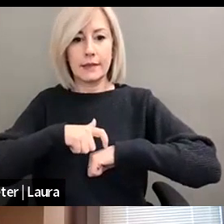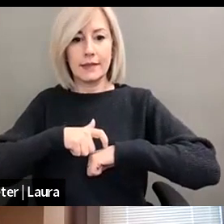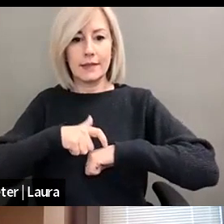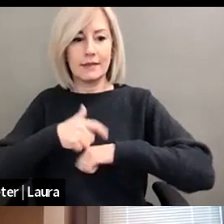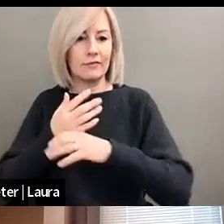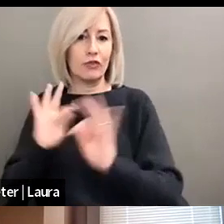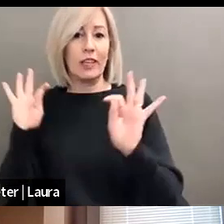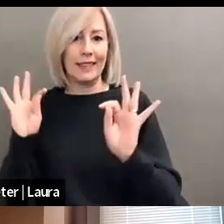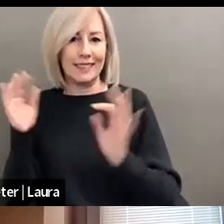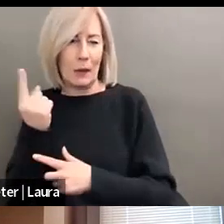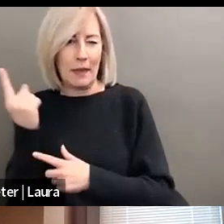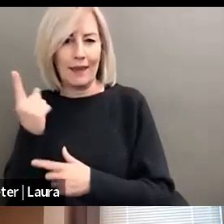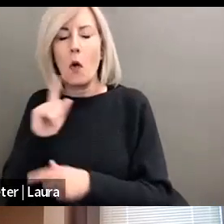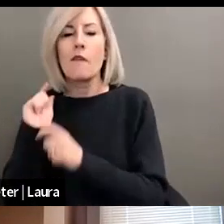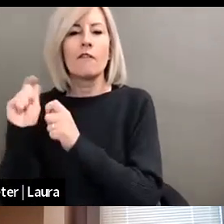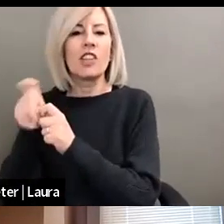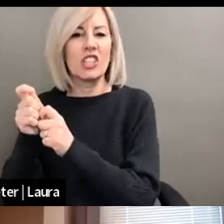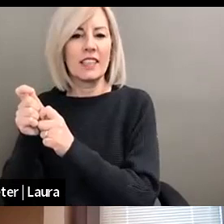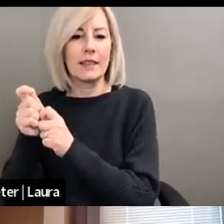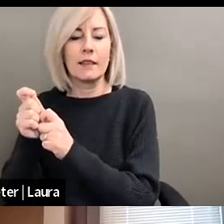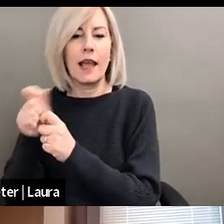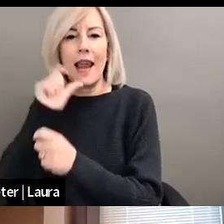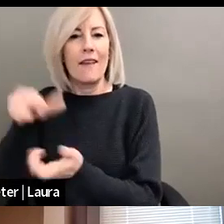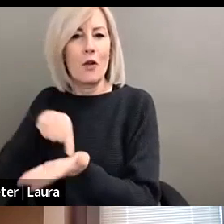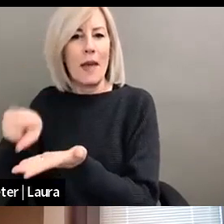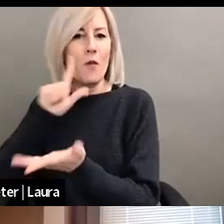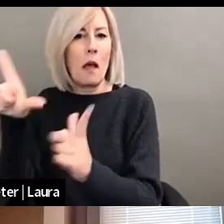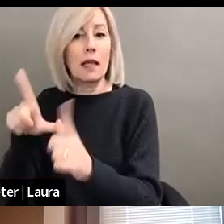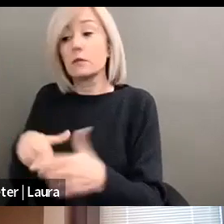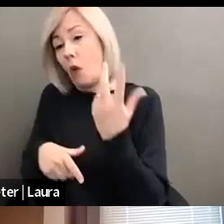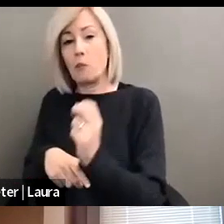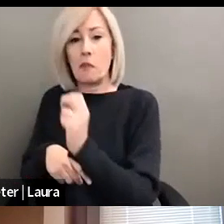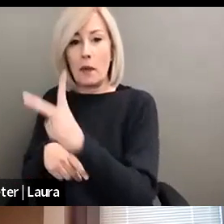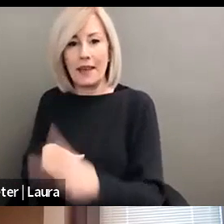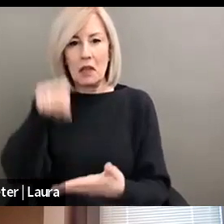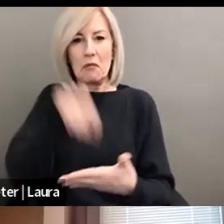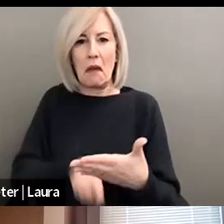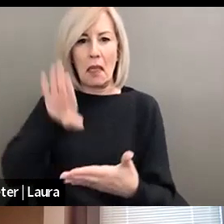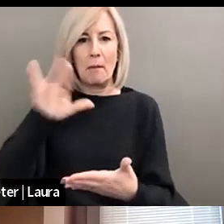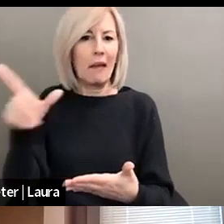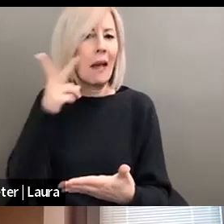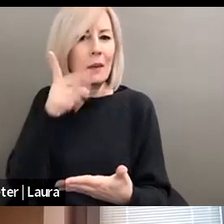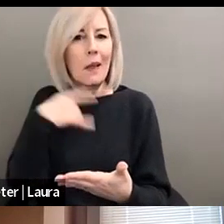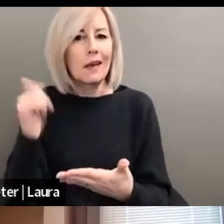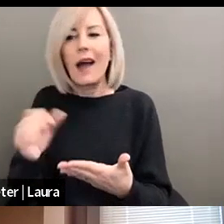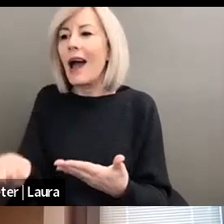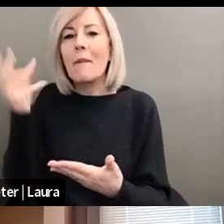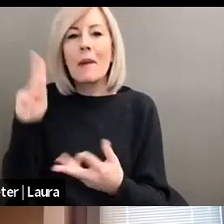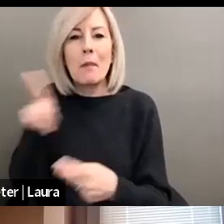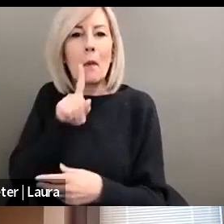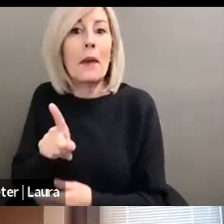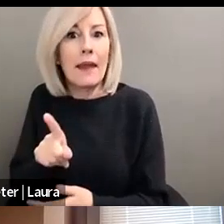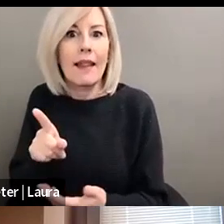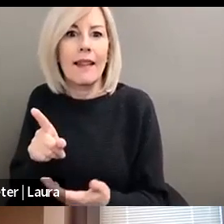freebie for trout fishing, and not have to pay for a license. Okay, well, let's write that bill. Let's see what it looks like. How many people are really,